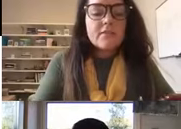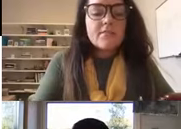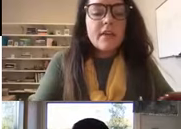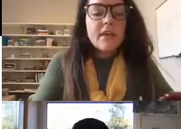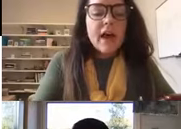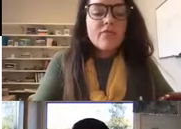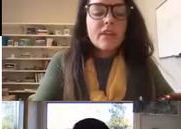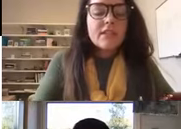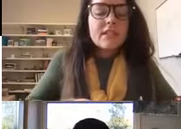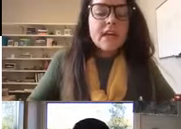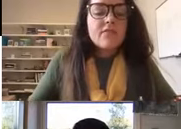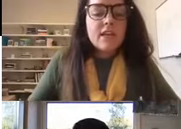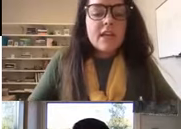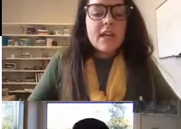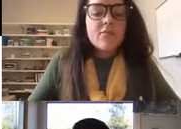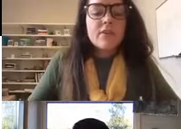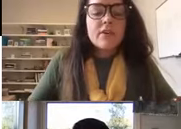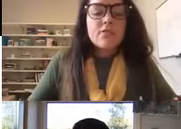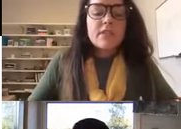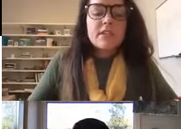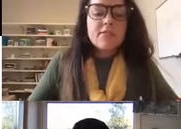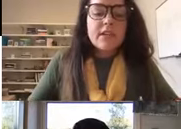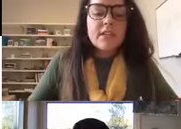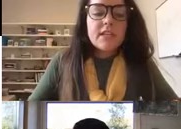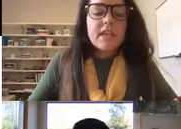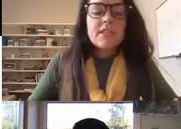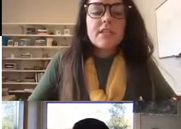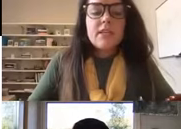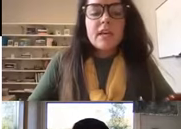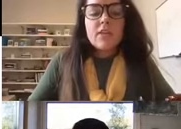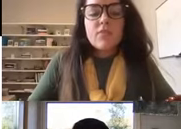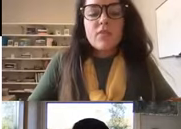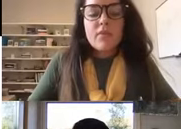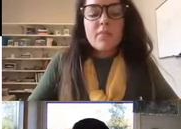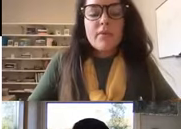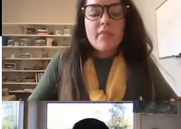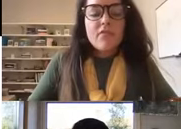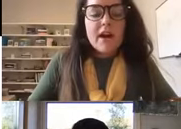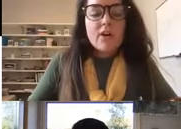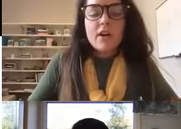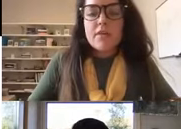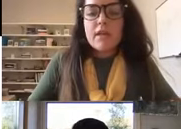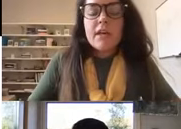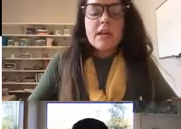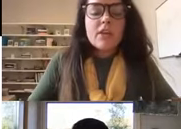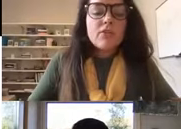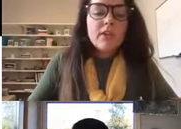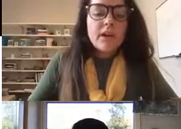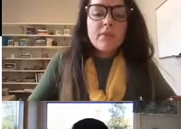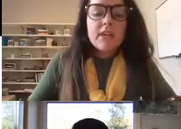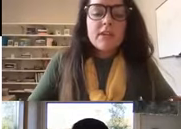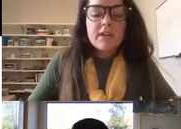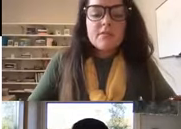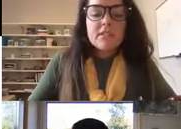diaries. African slaves and laborers were disciplined and intimidated with the whip and the firearm, including